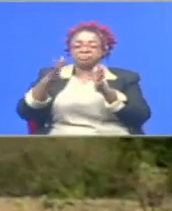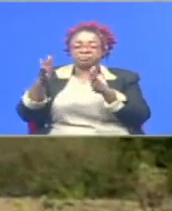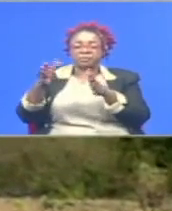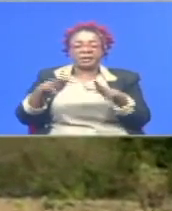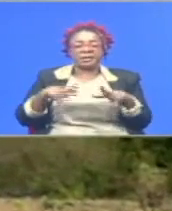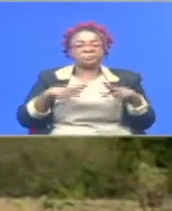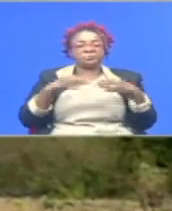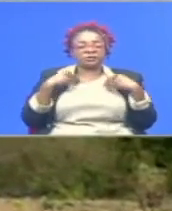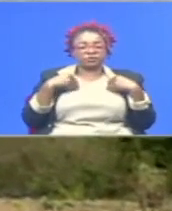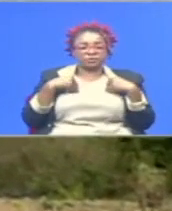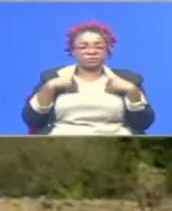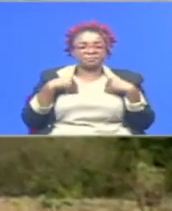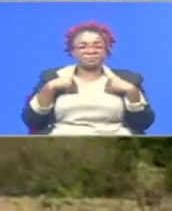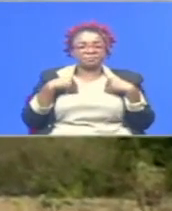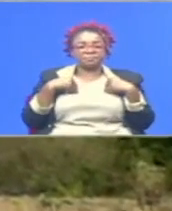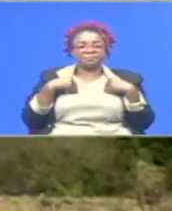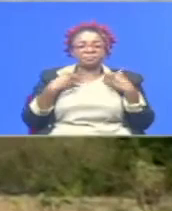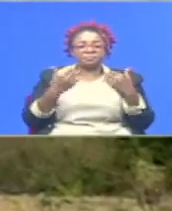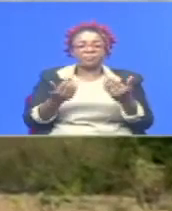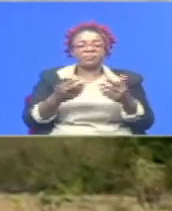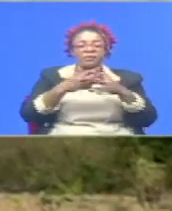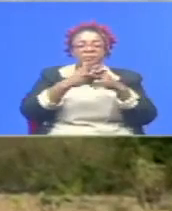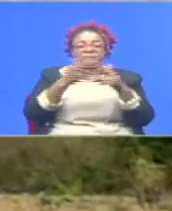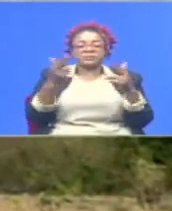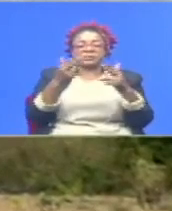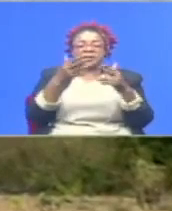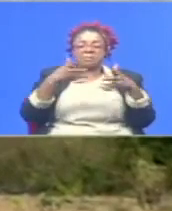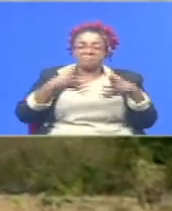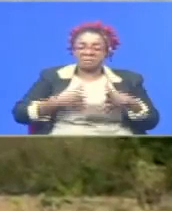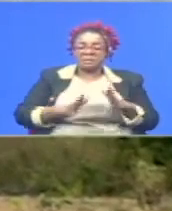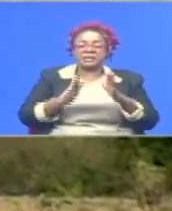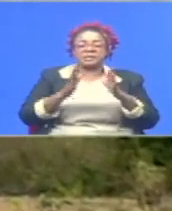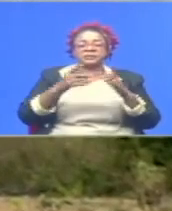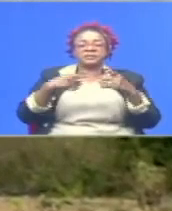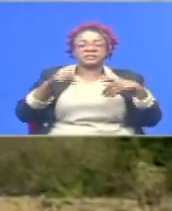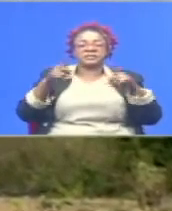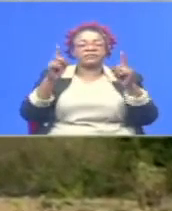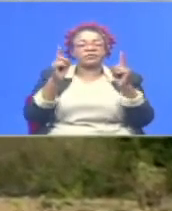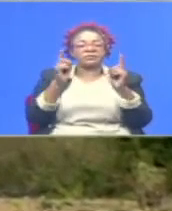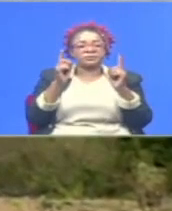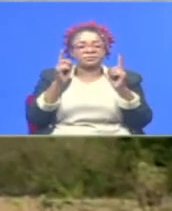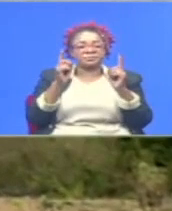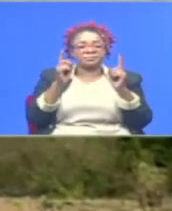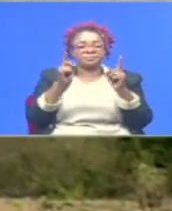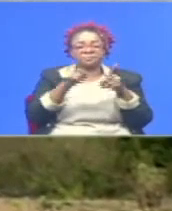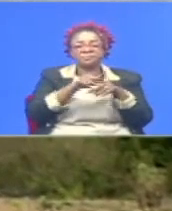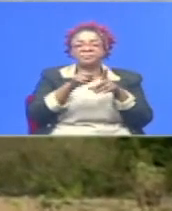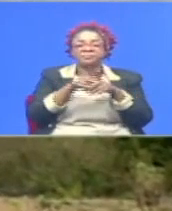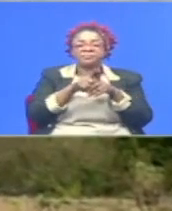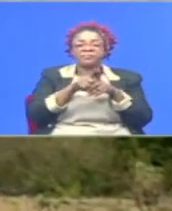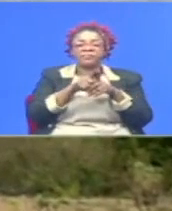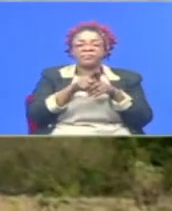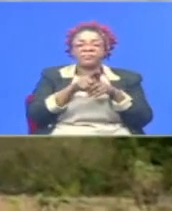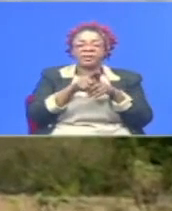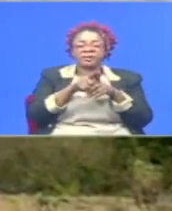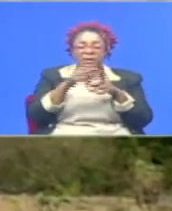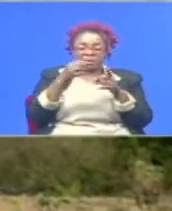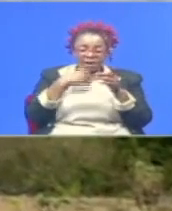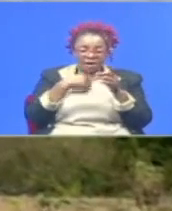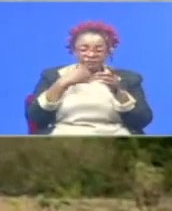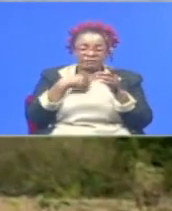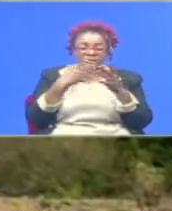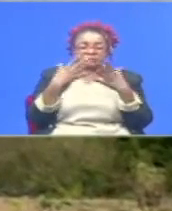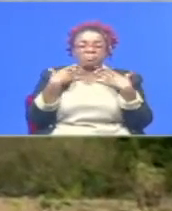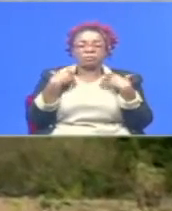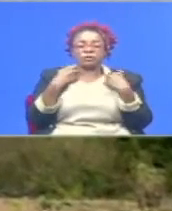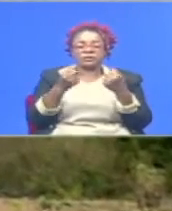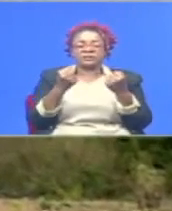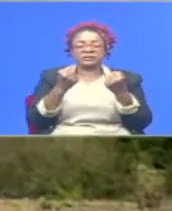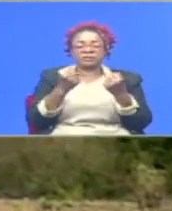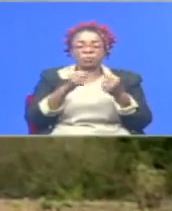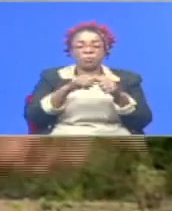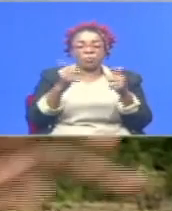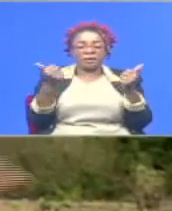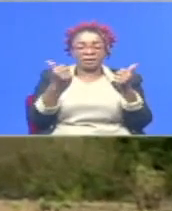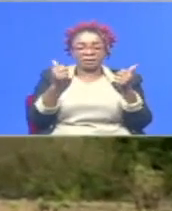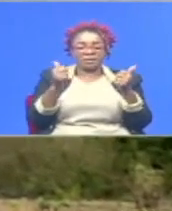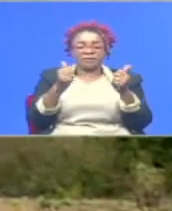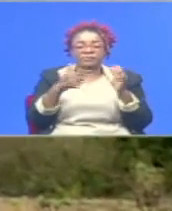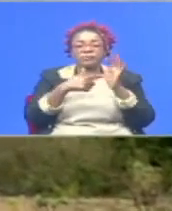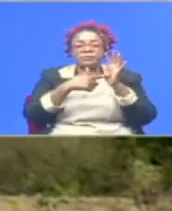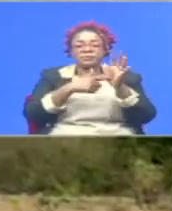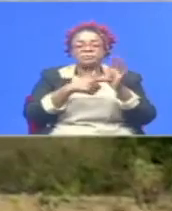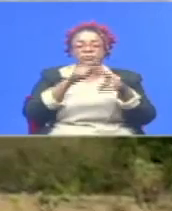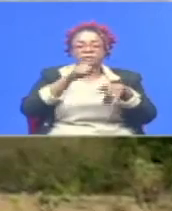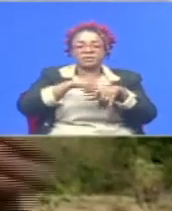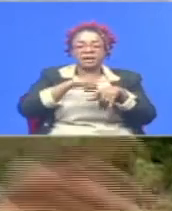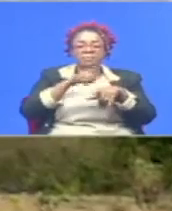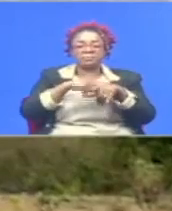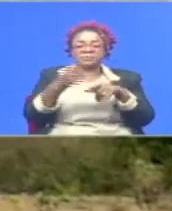adaptation and they have started breeding successfully. And also they are building their immunity progressively. For example, when they had